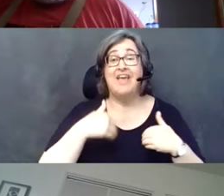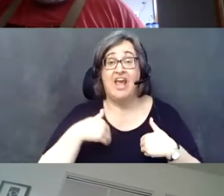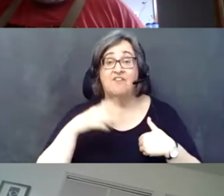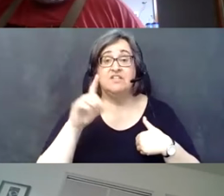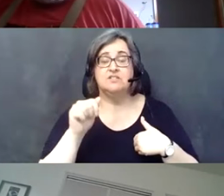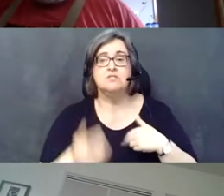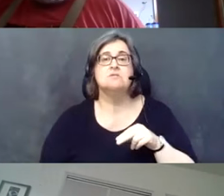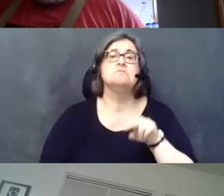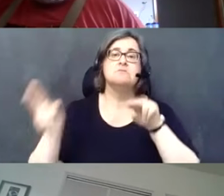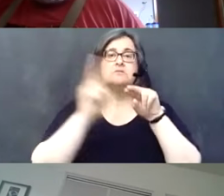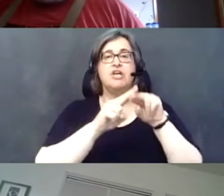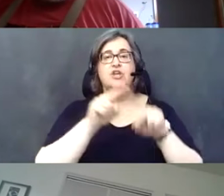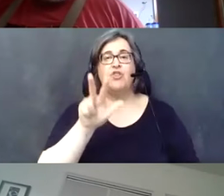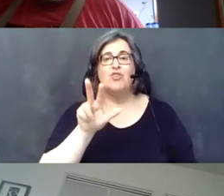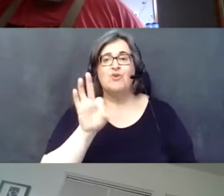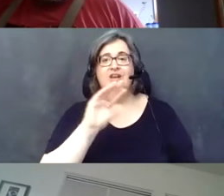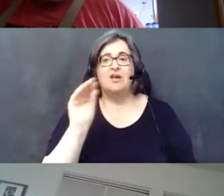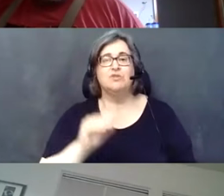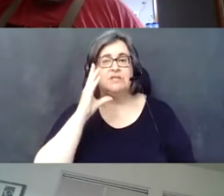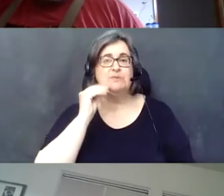number jumps to 39%.